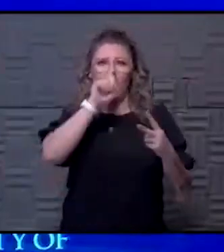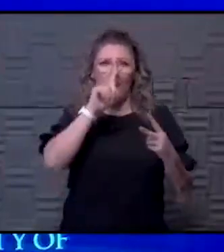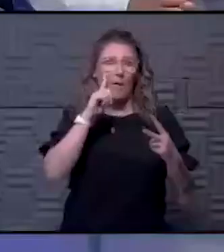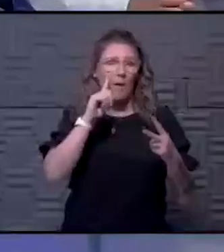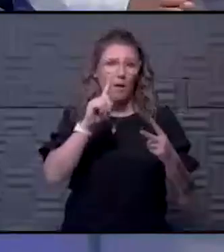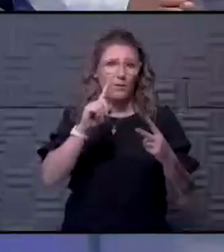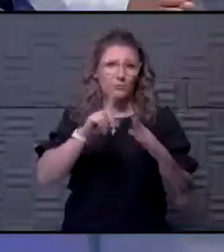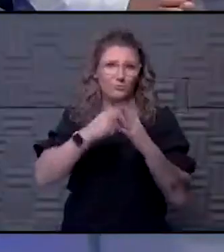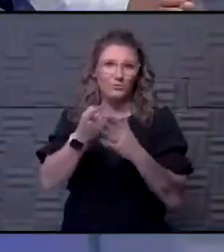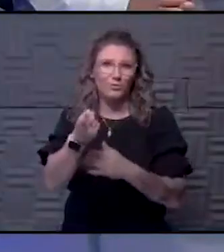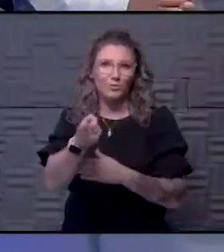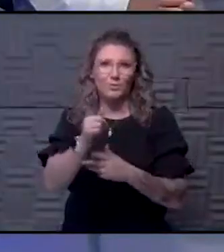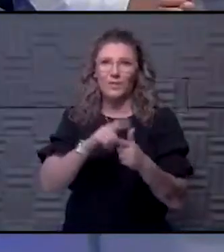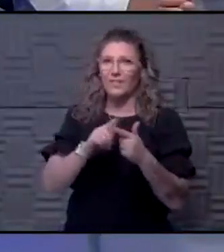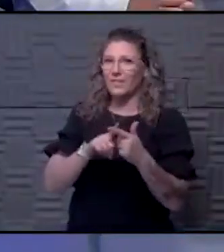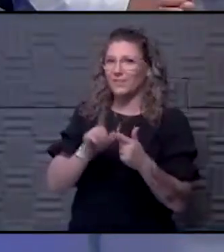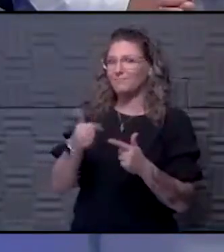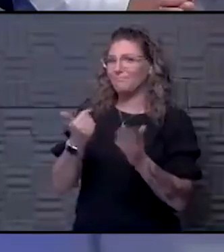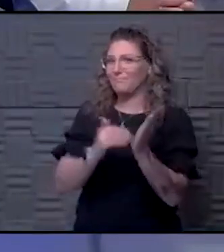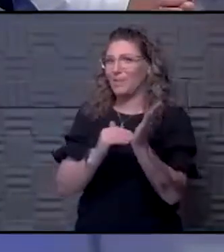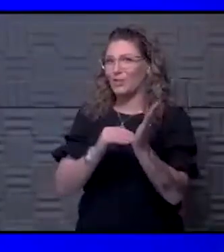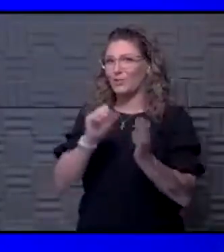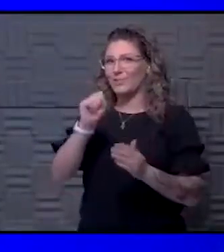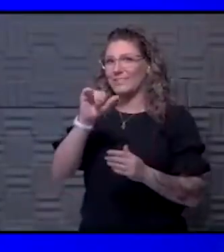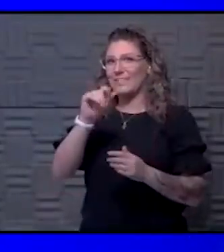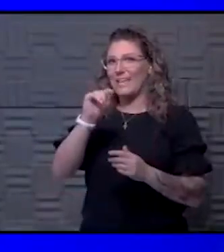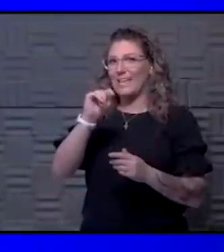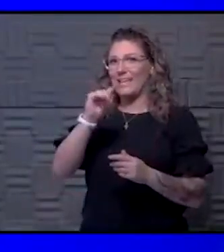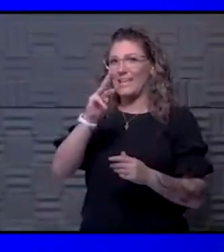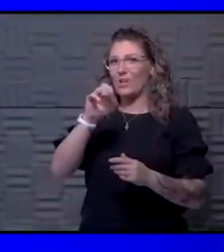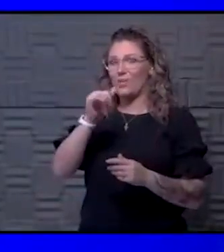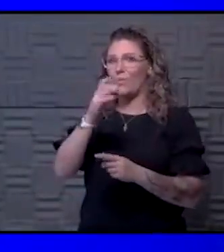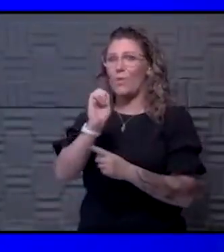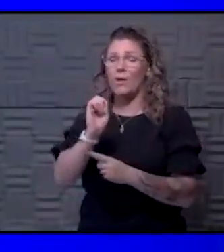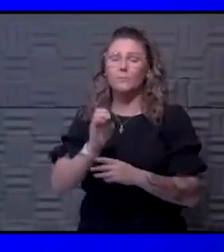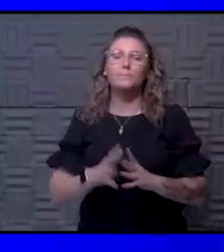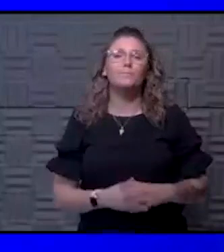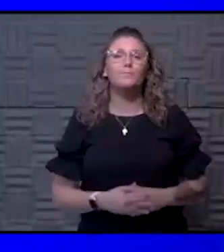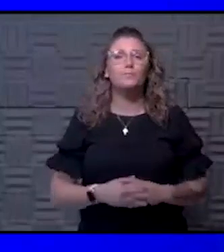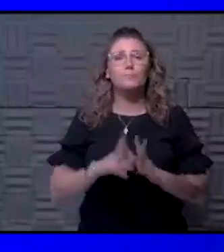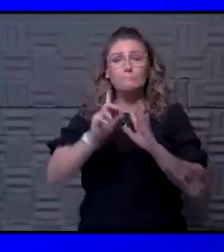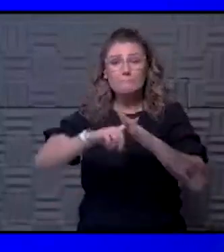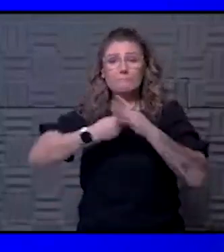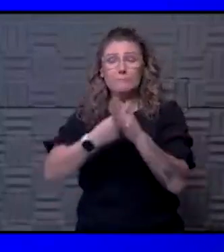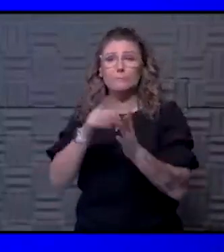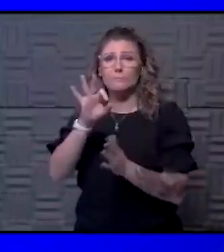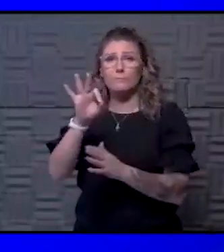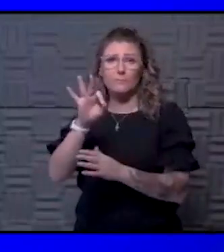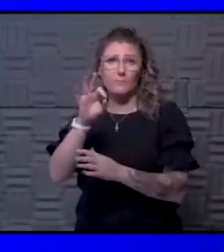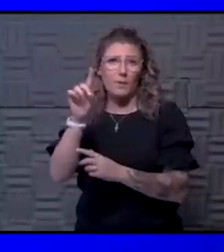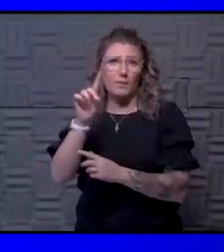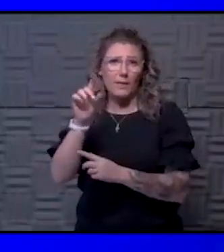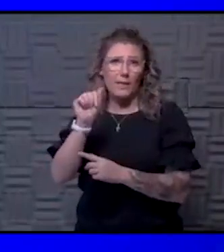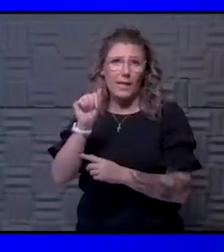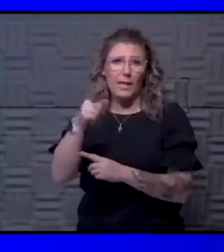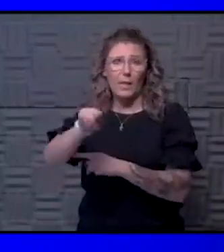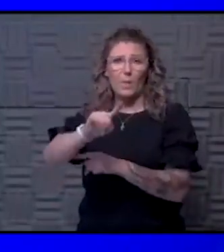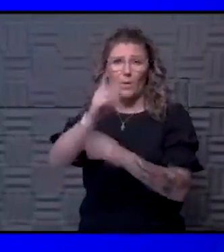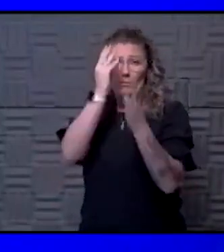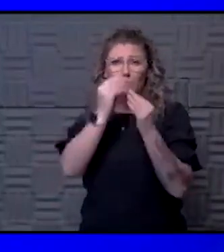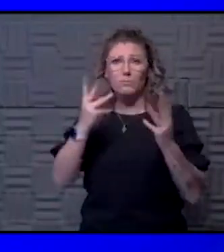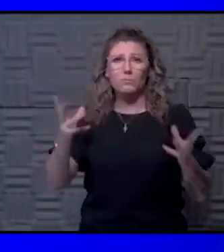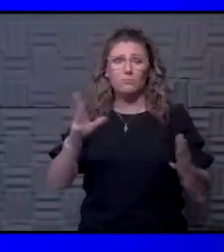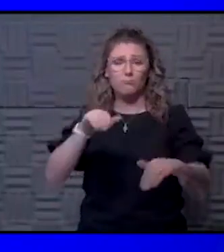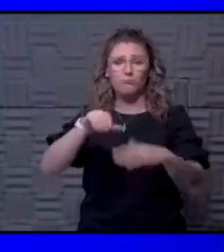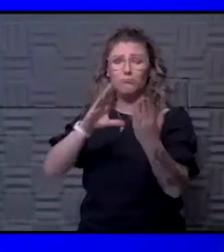to you. Dr. Satterwhite, sorry. Yeah, I mean, I think initially in those FDA briefs that they presented to the